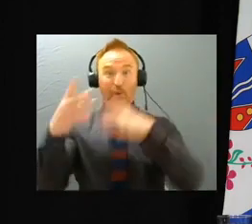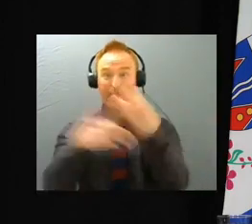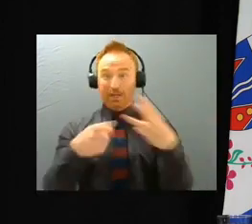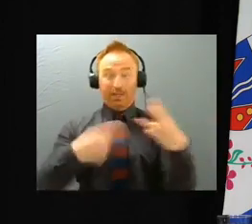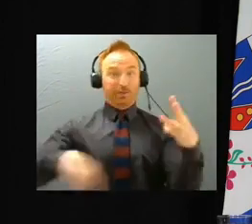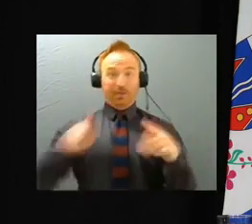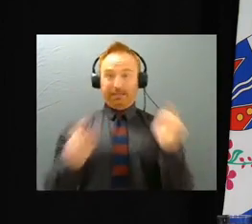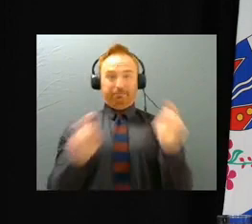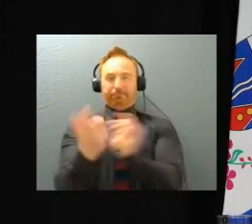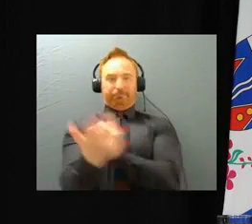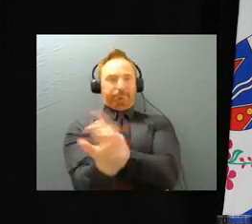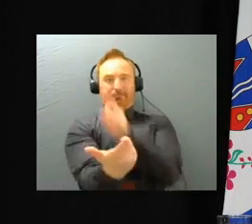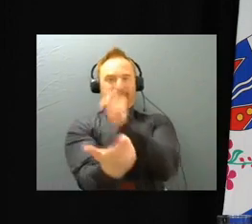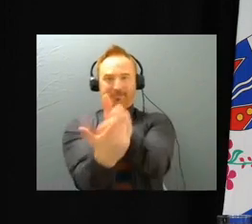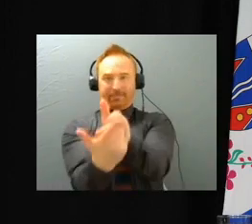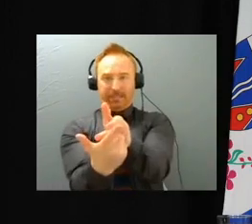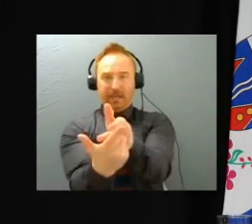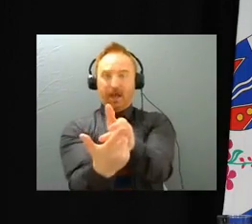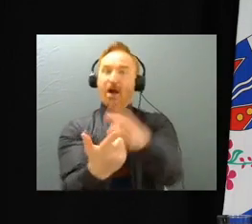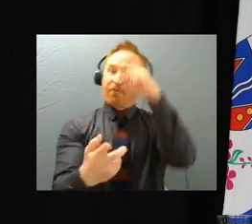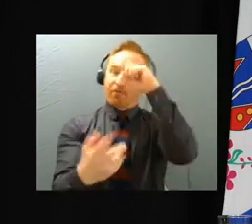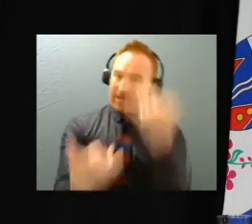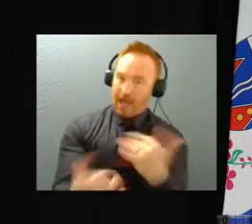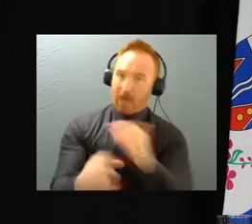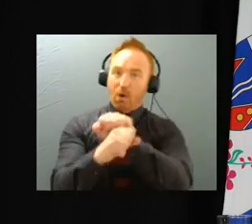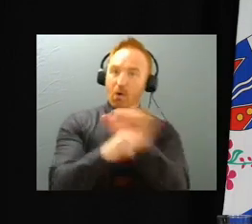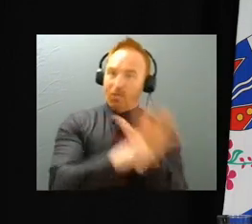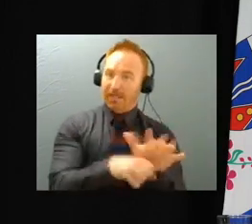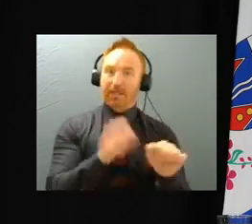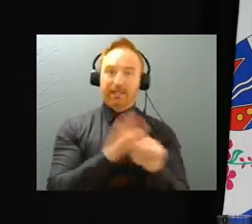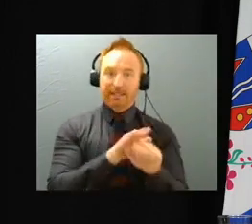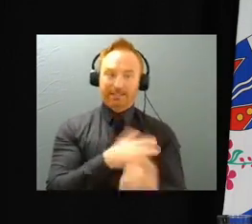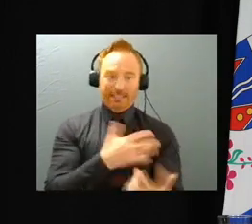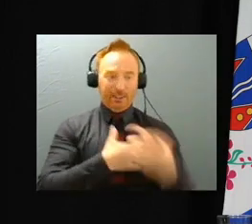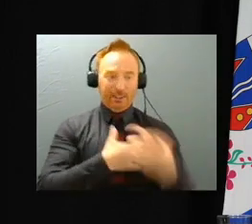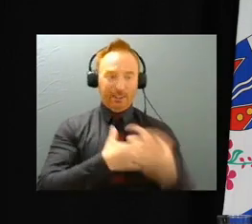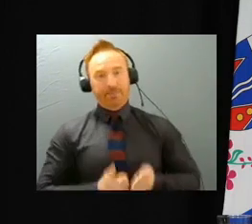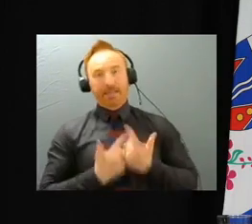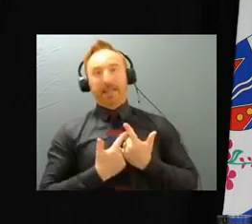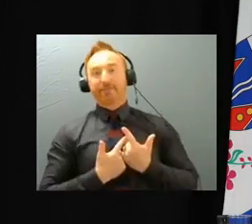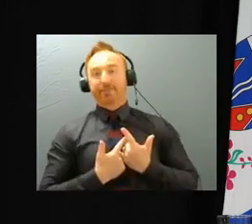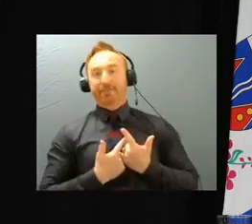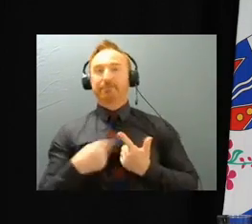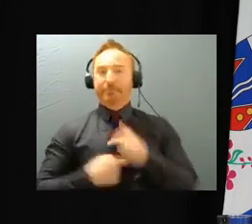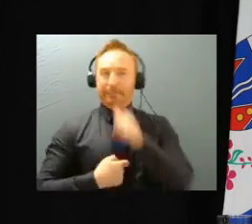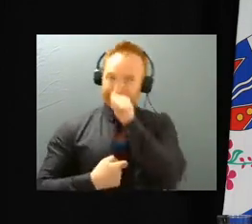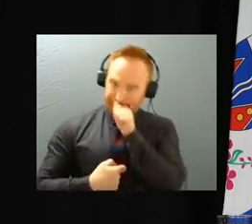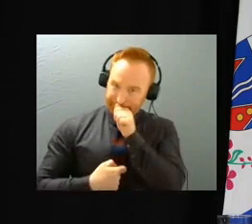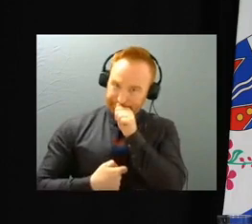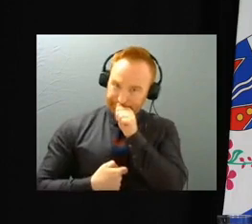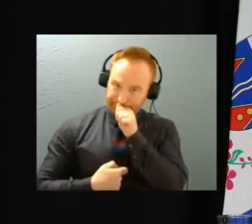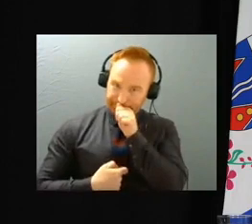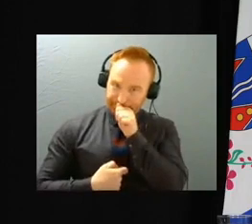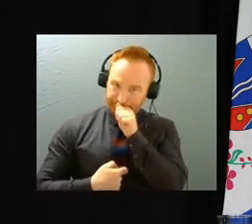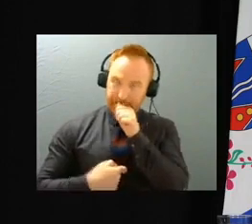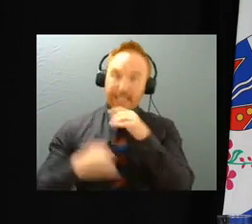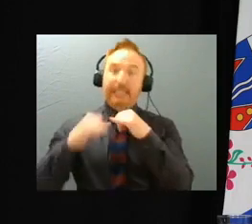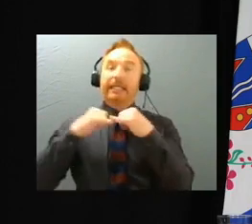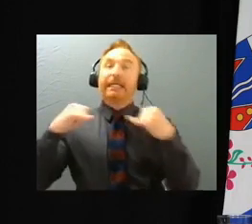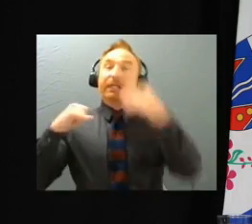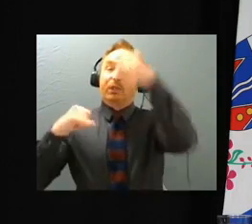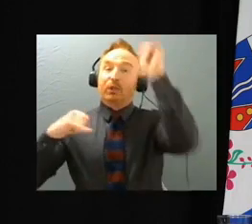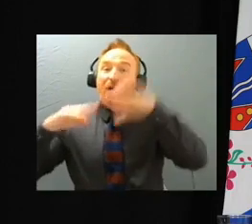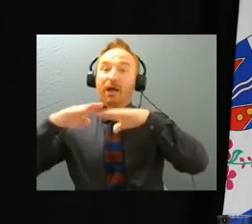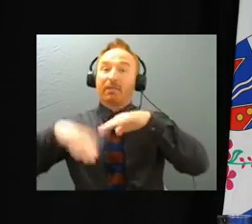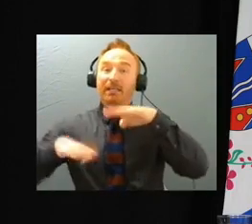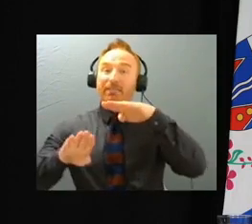is a fact of life that we need to learn to live with. Opening to BC is worrying for some. I am